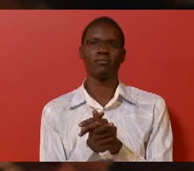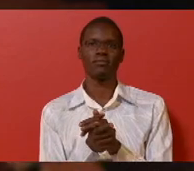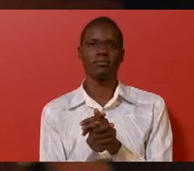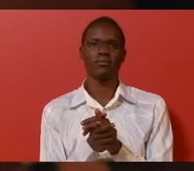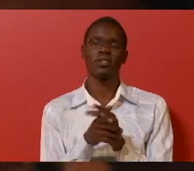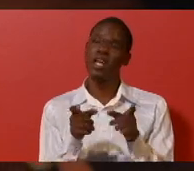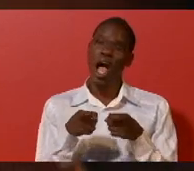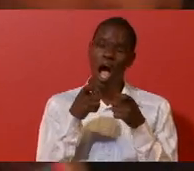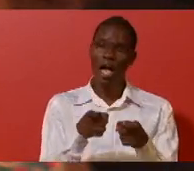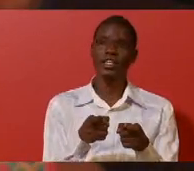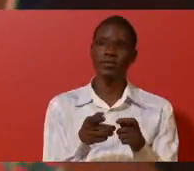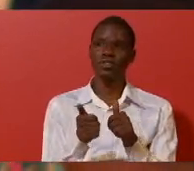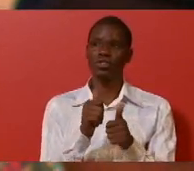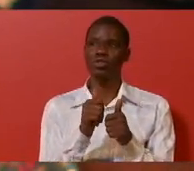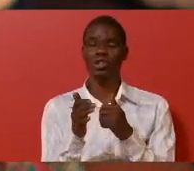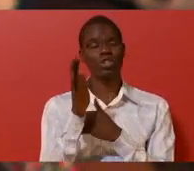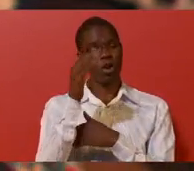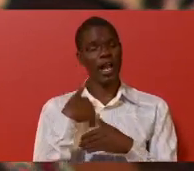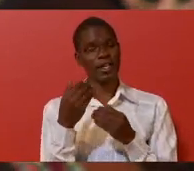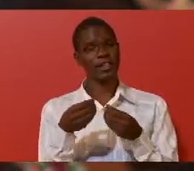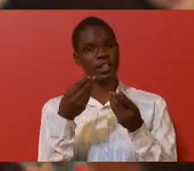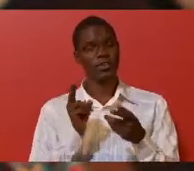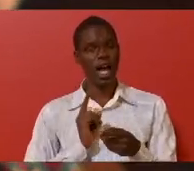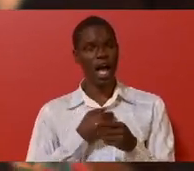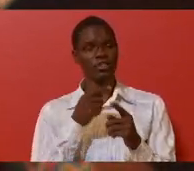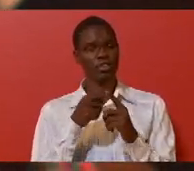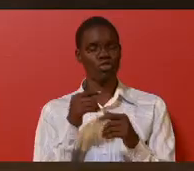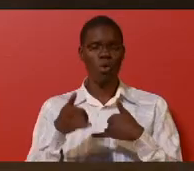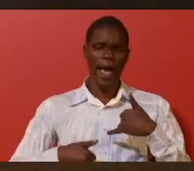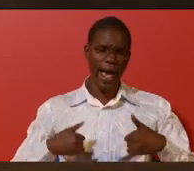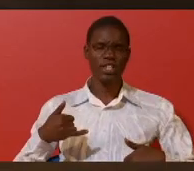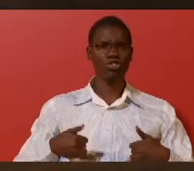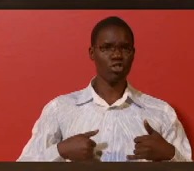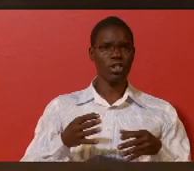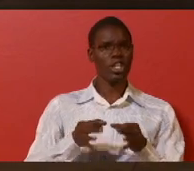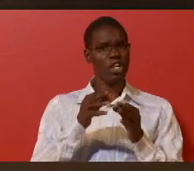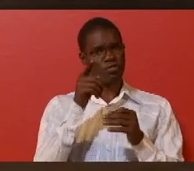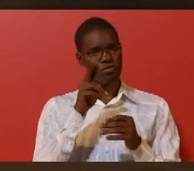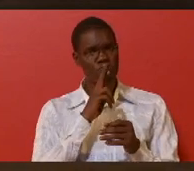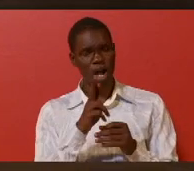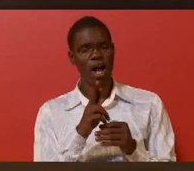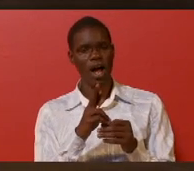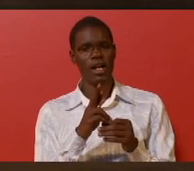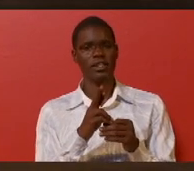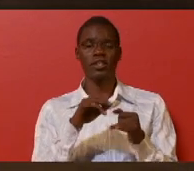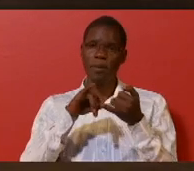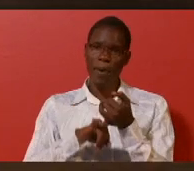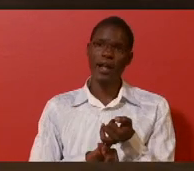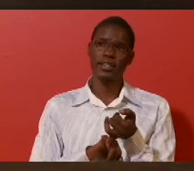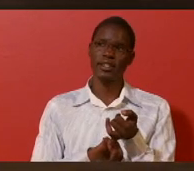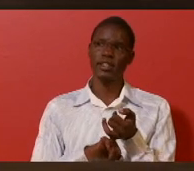It is a gift that God has given us to enjoy. If you're married, if you open